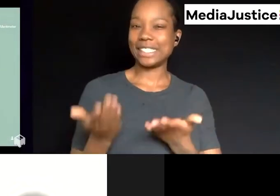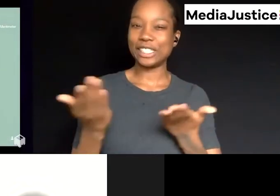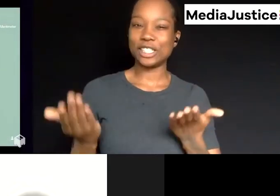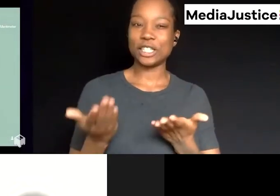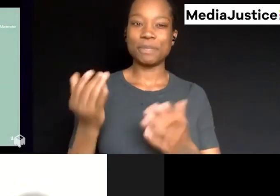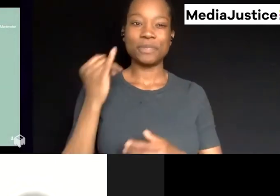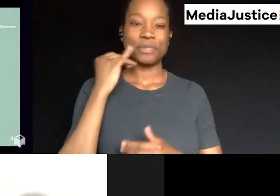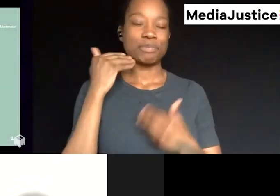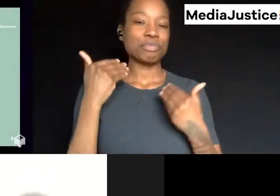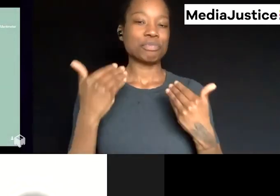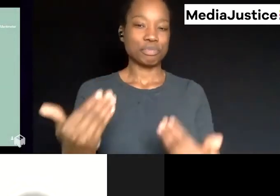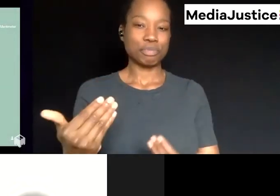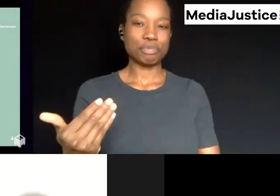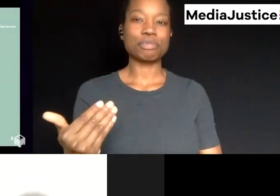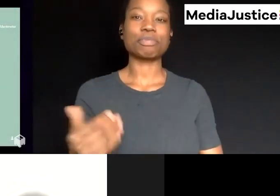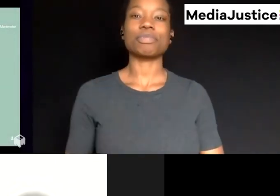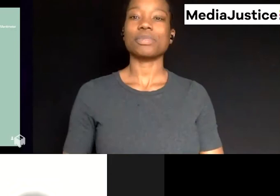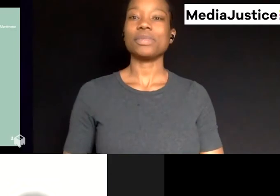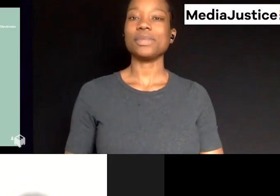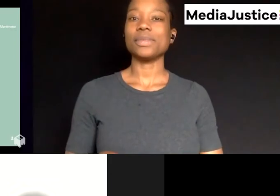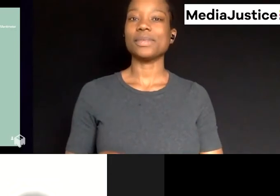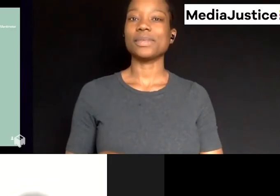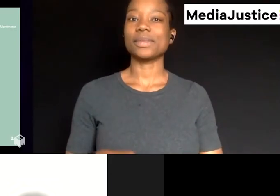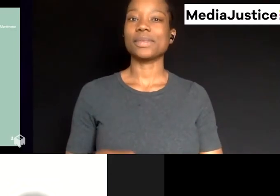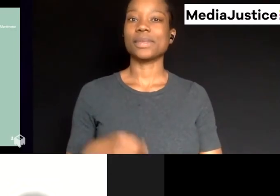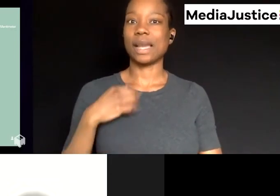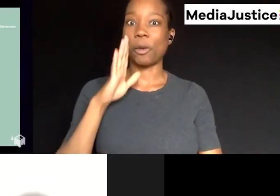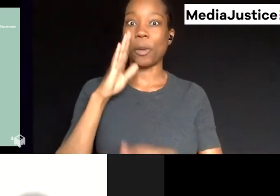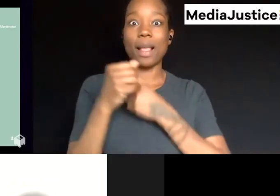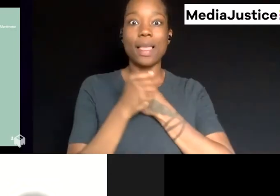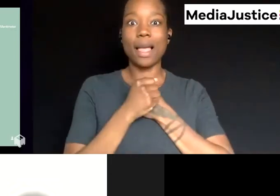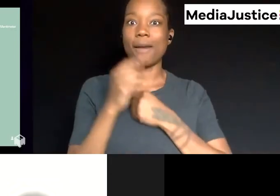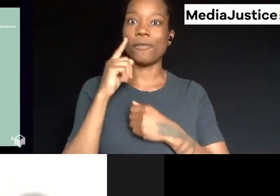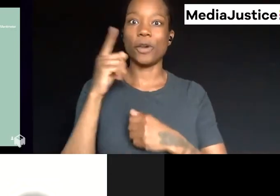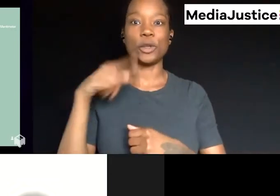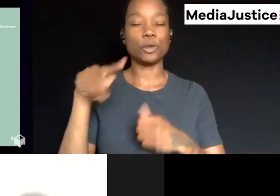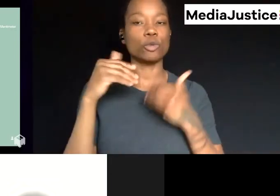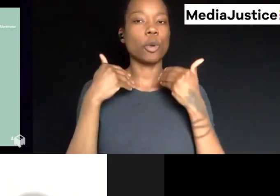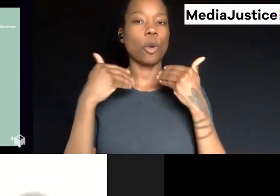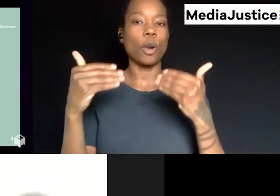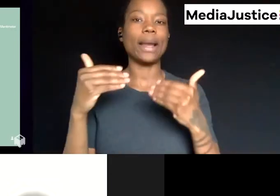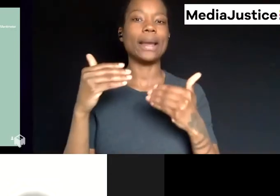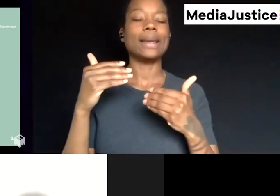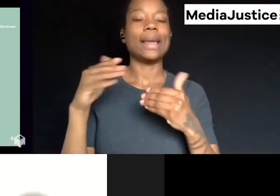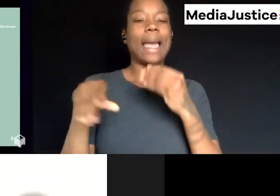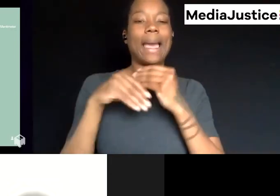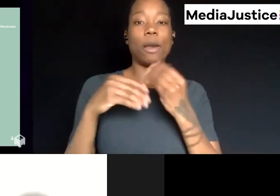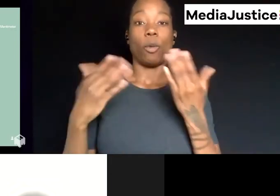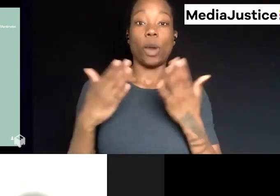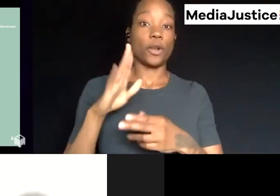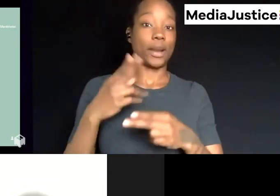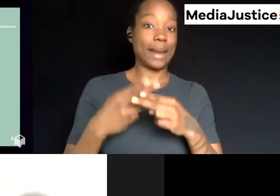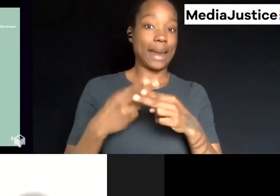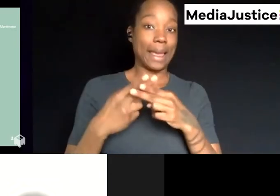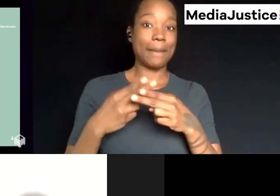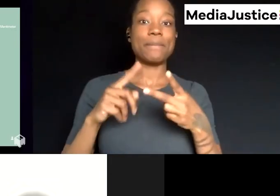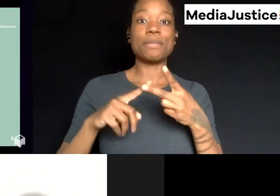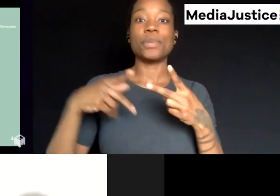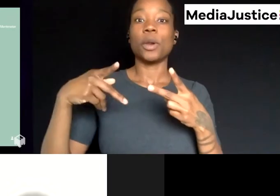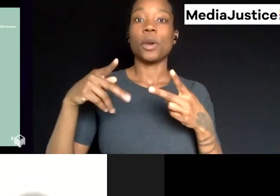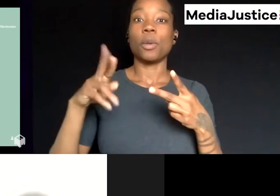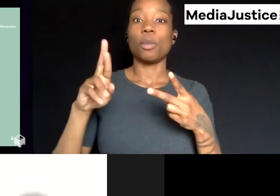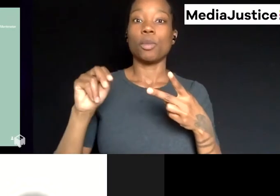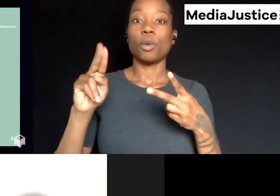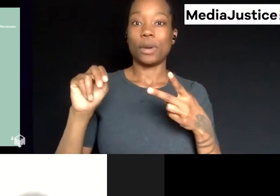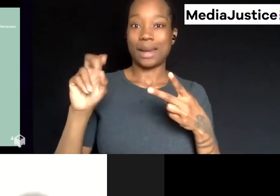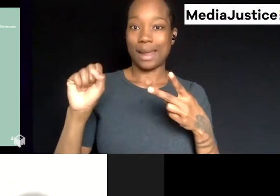to Menti, I'd love for folks to just populate in just your name, pronouns, and location. Where are you dialing